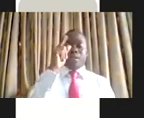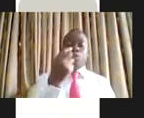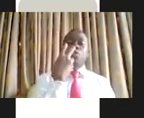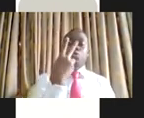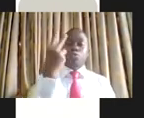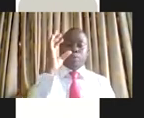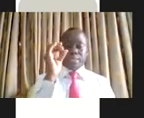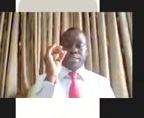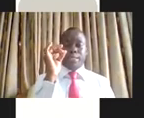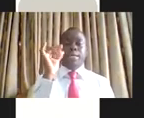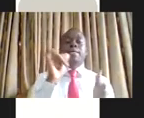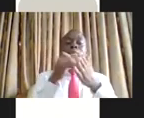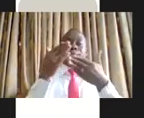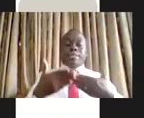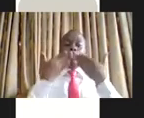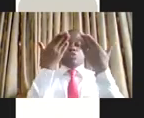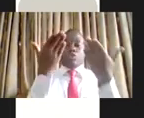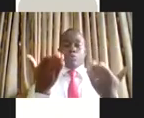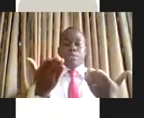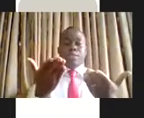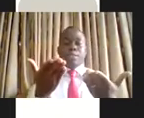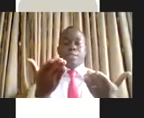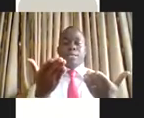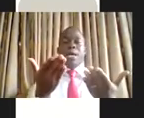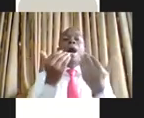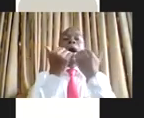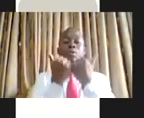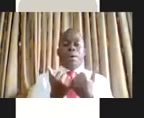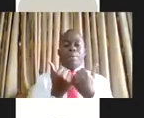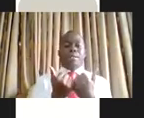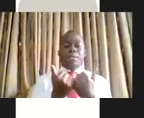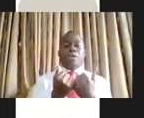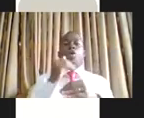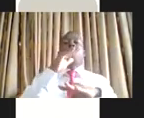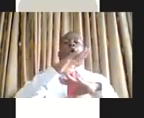are introducing a requirement on the